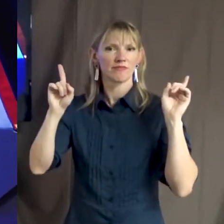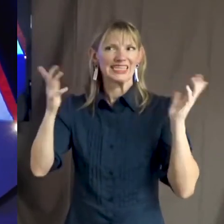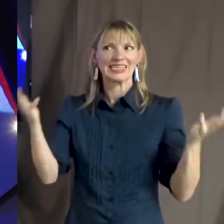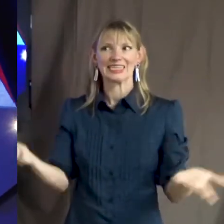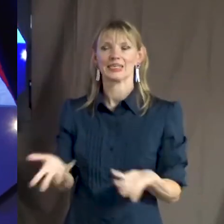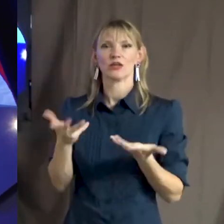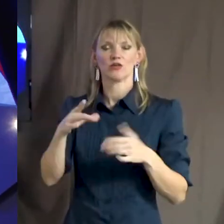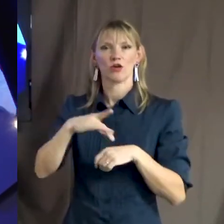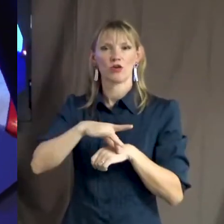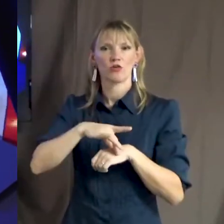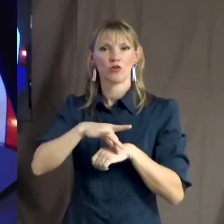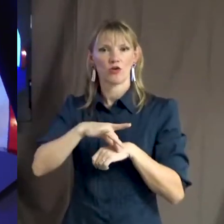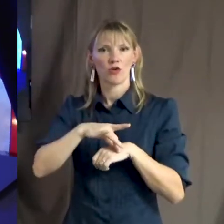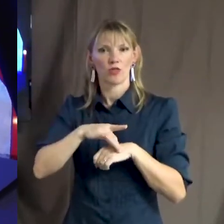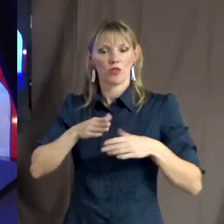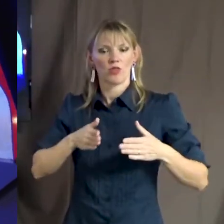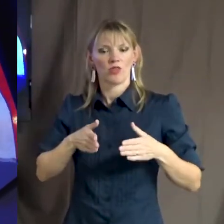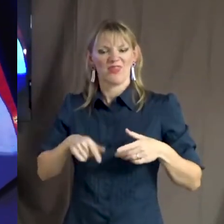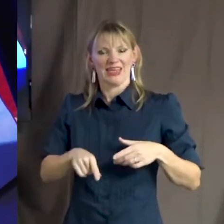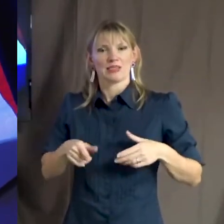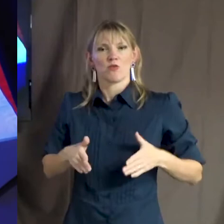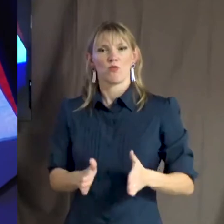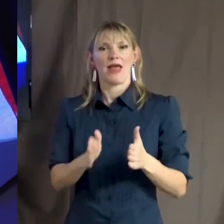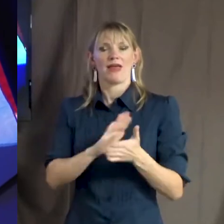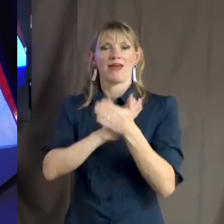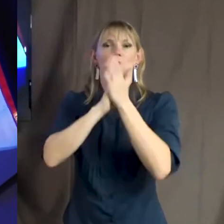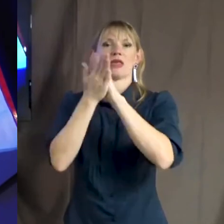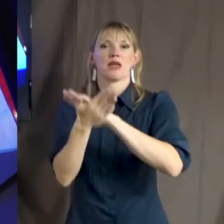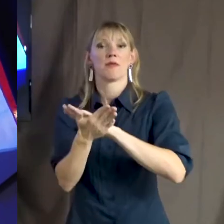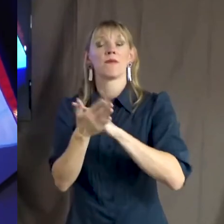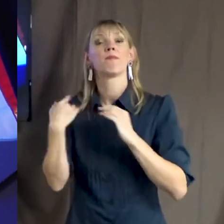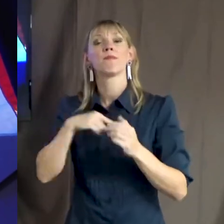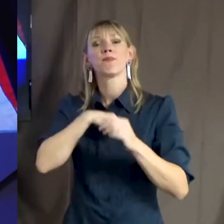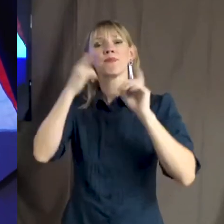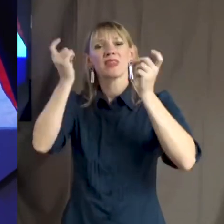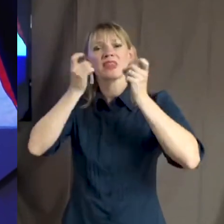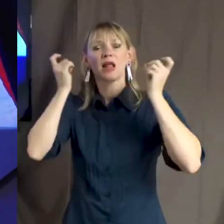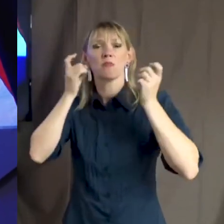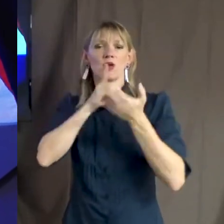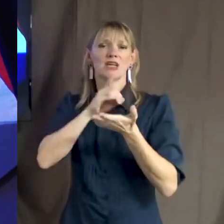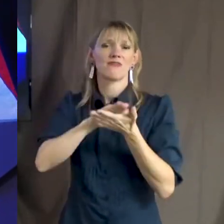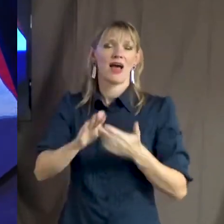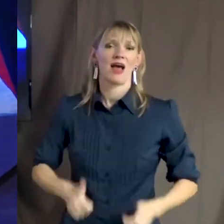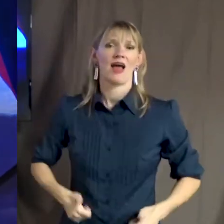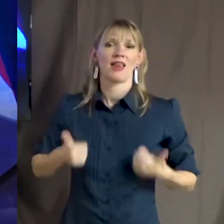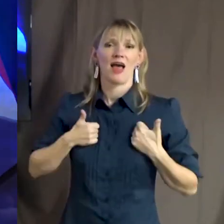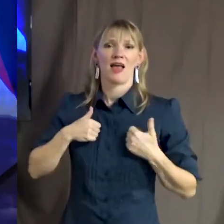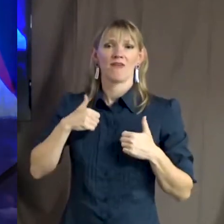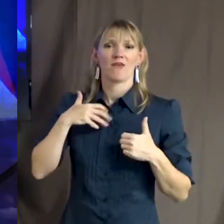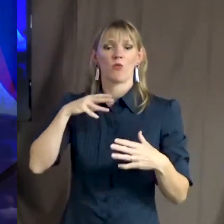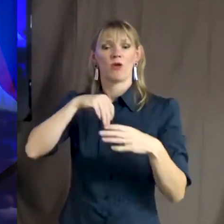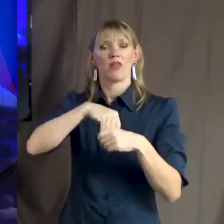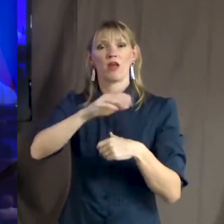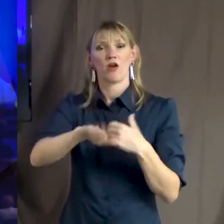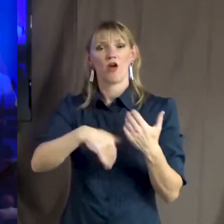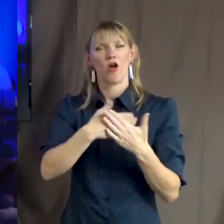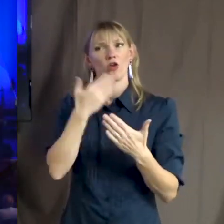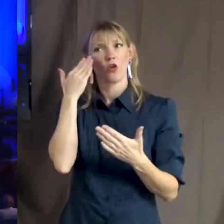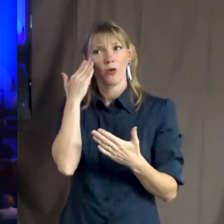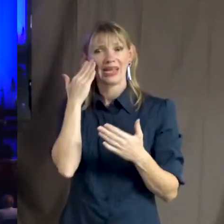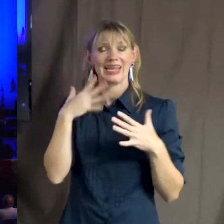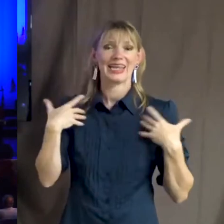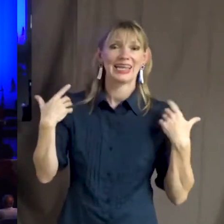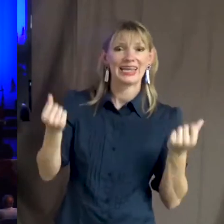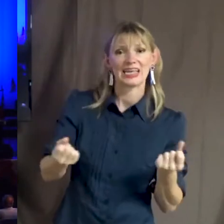way of becoming. We celebrate that divine life in all, knowing it heals, it